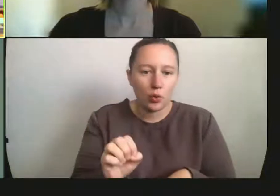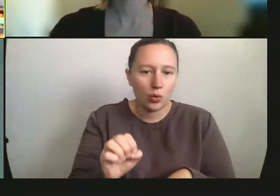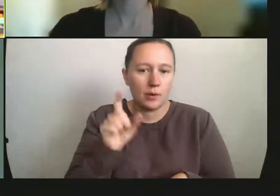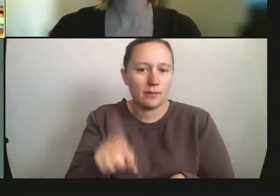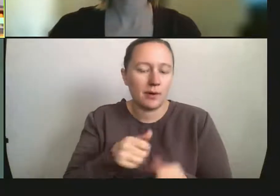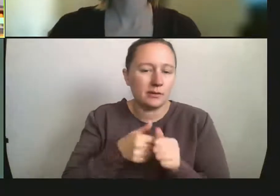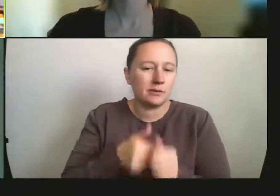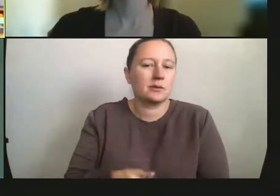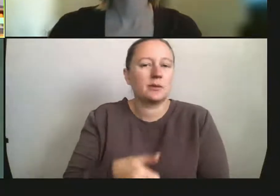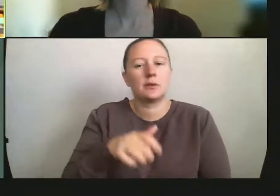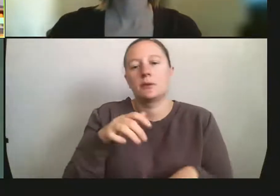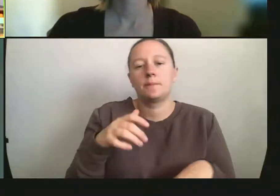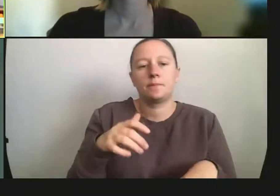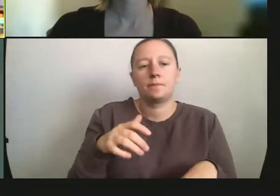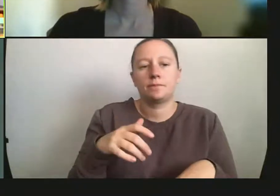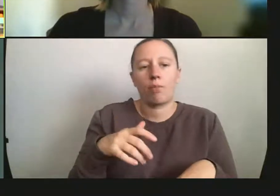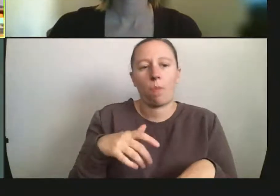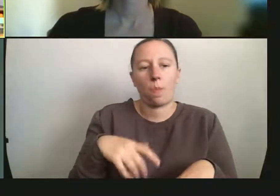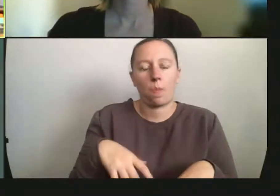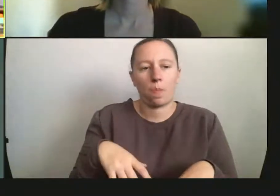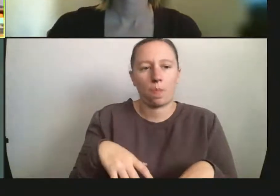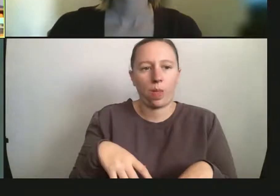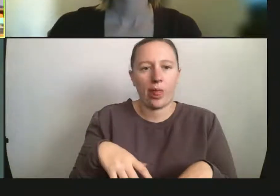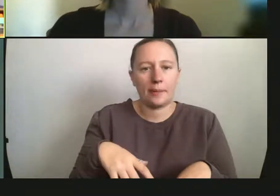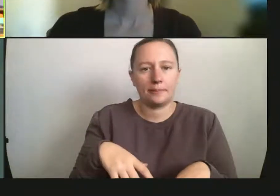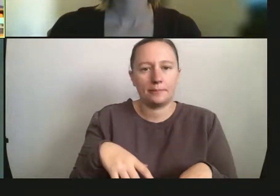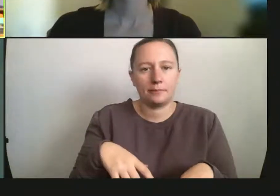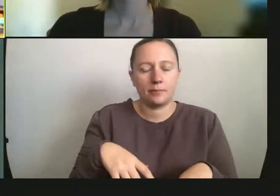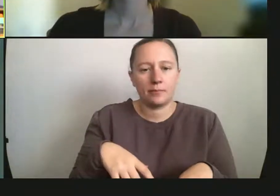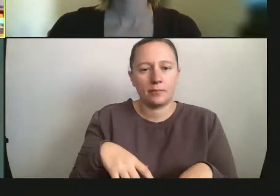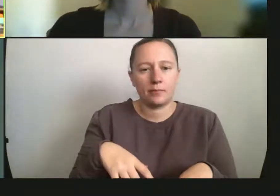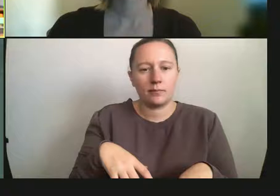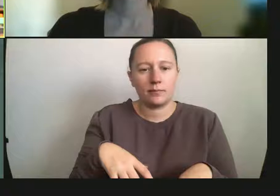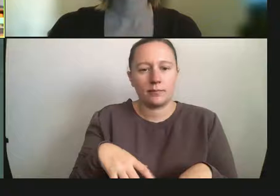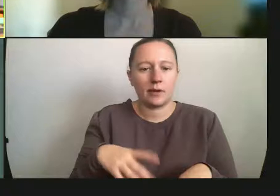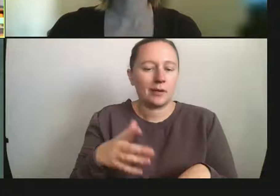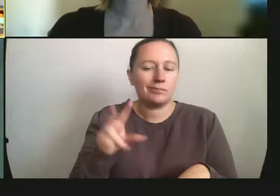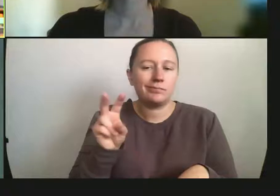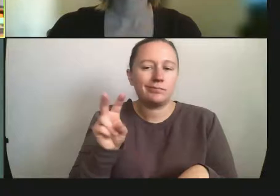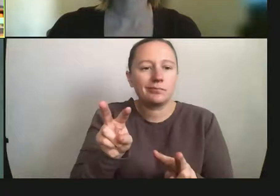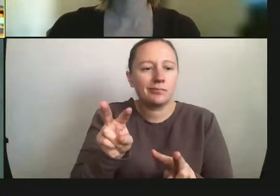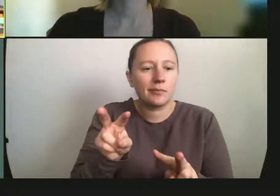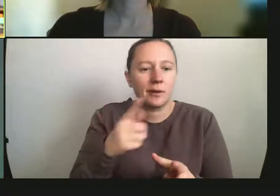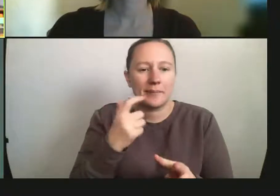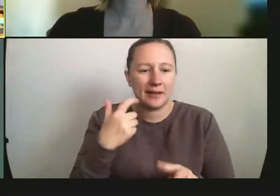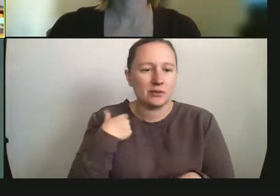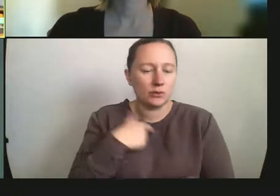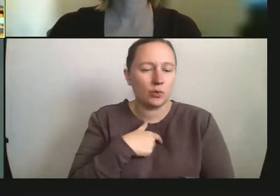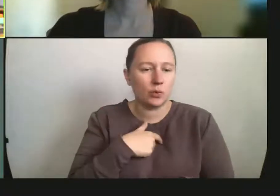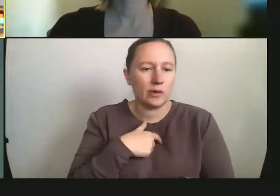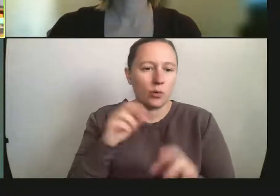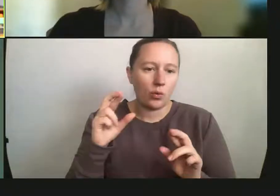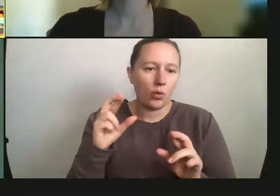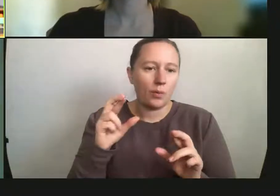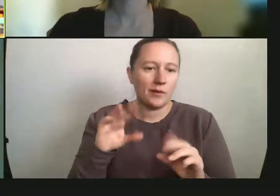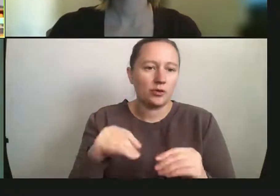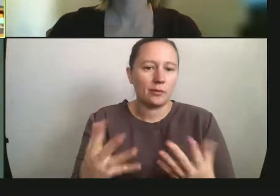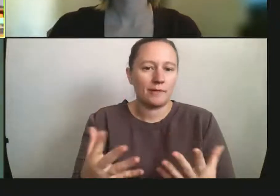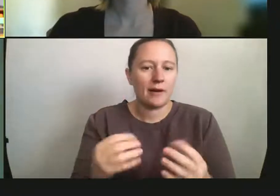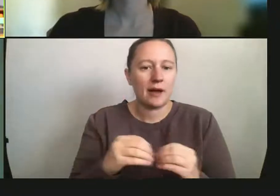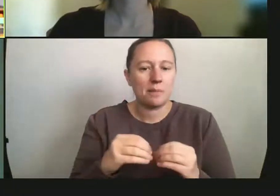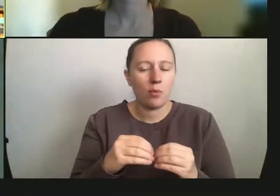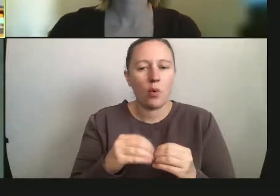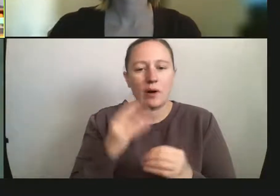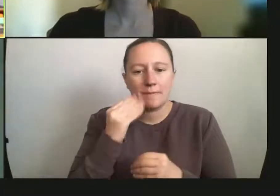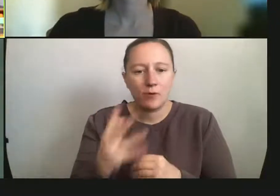not. But I would just say, sort of stay tuned, because this is an area where I think we're hoping to provide further guidance